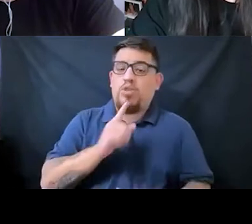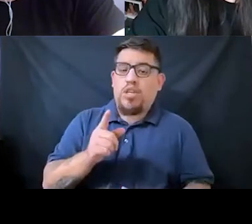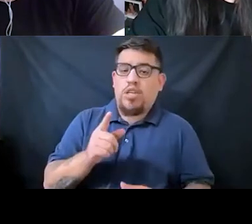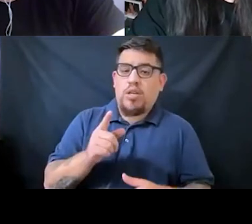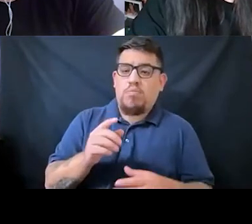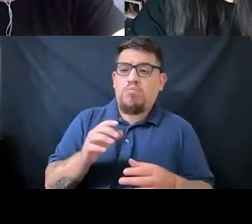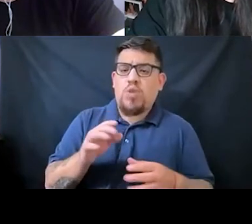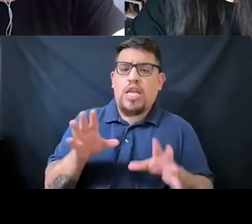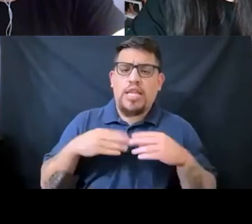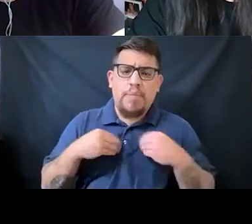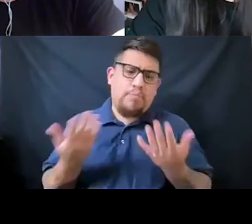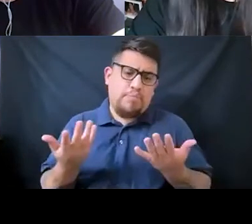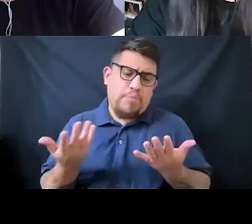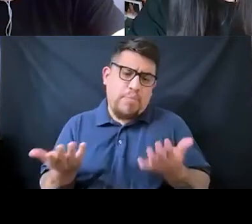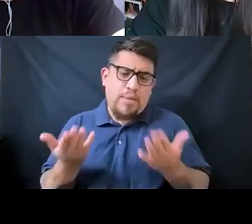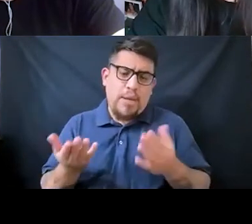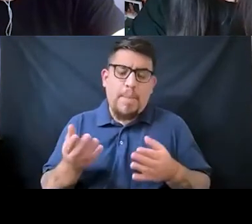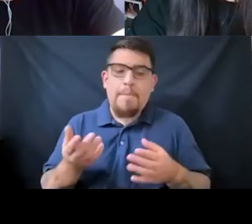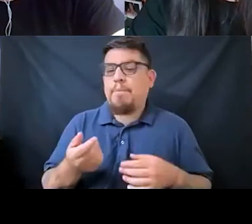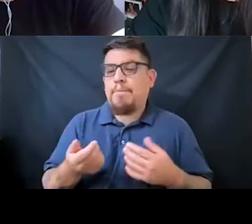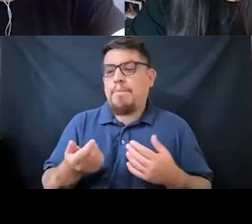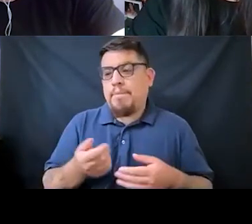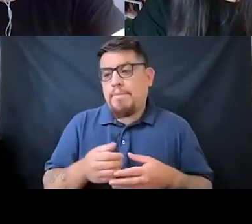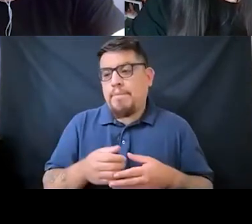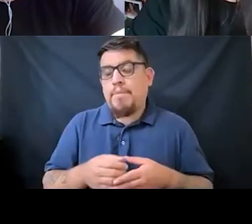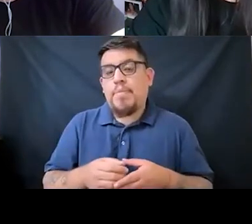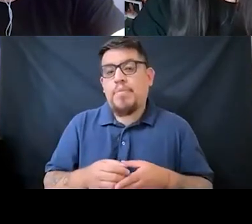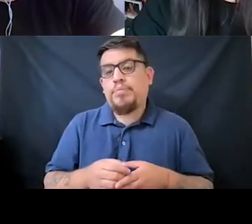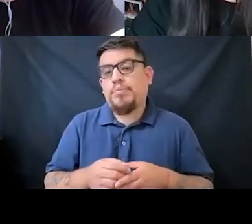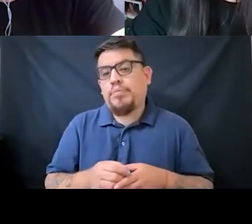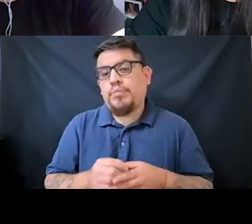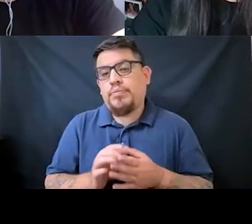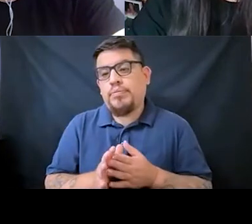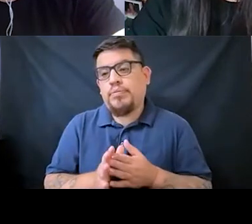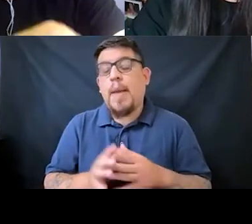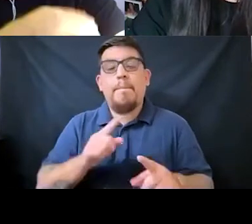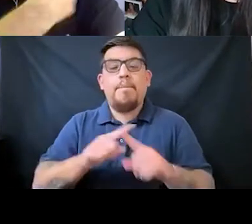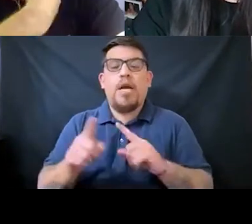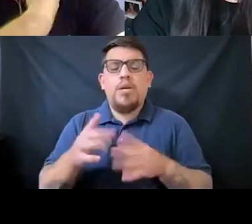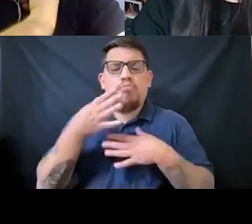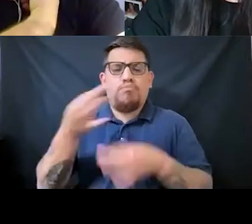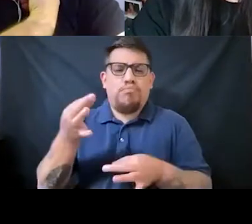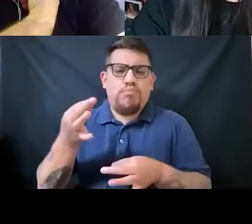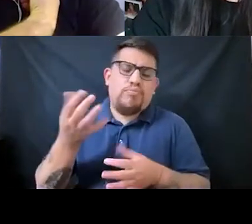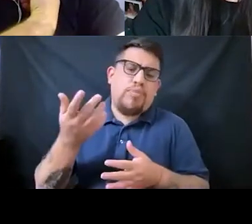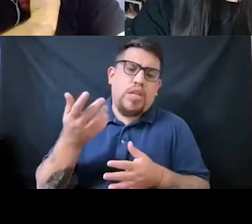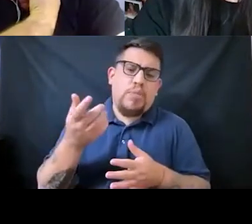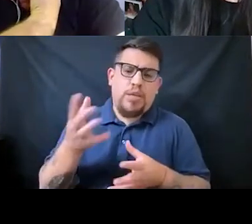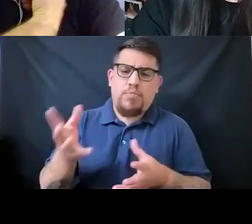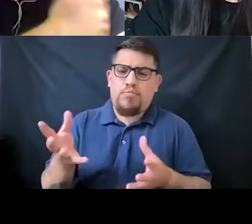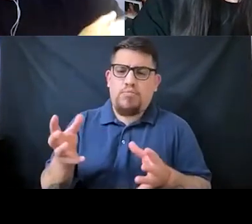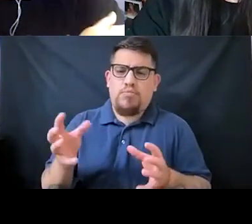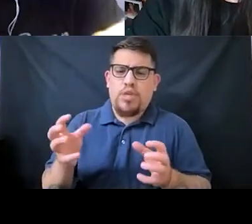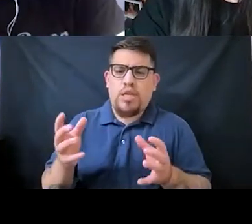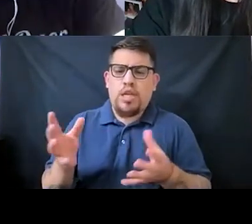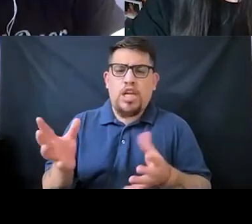are inaccessible because of your size. But it would be interesting to kind of put together,